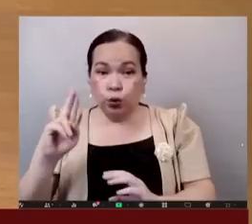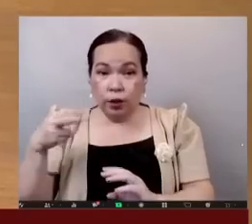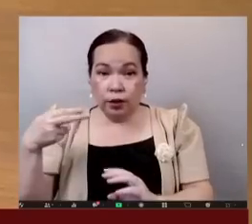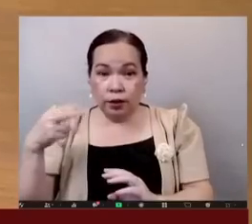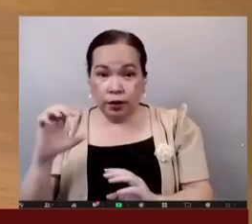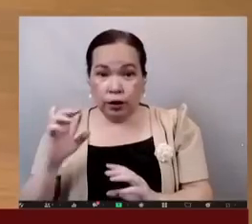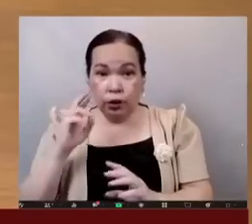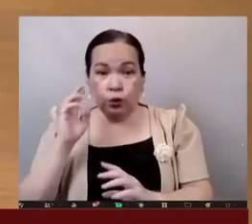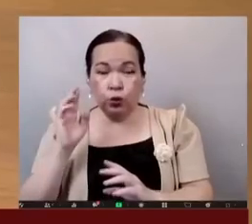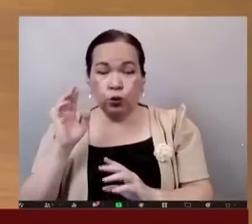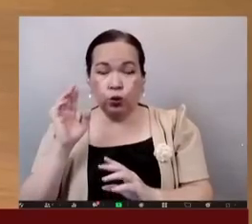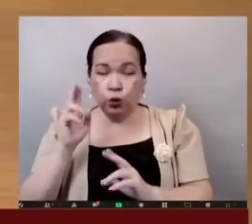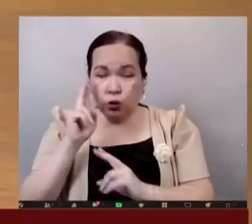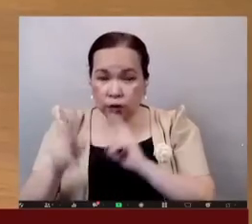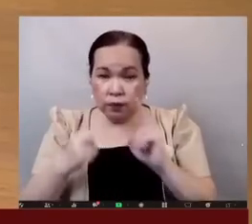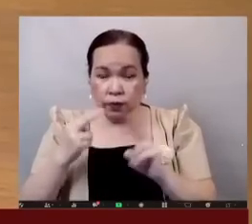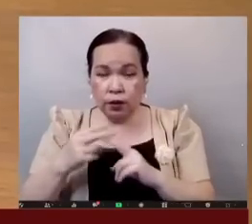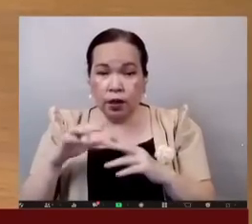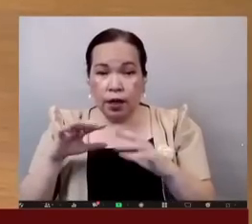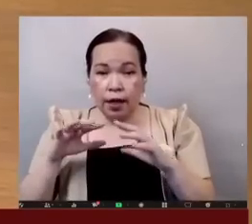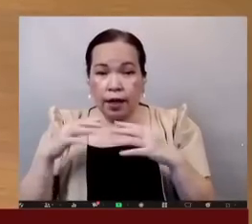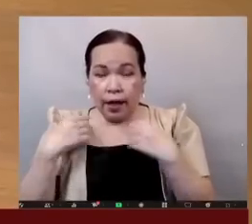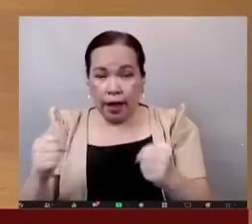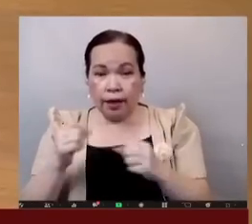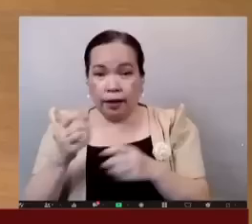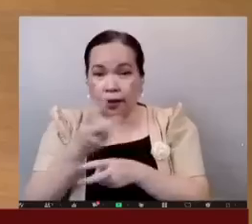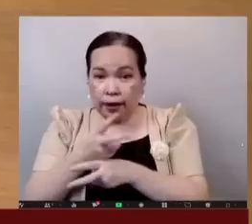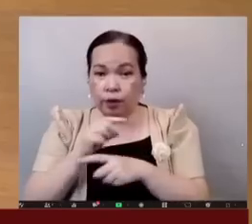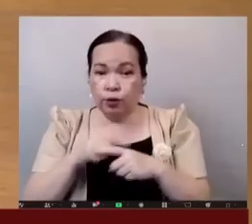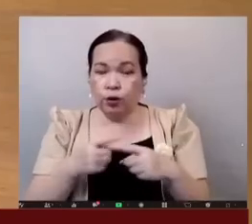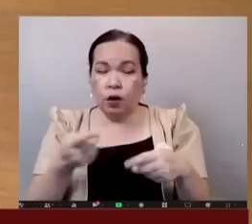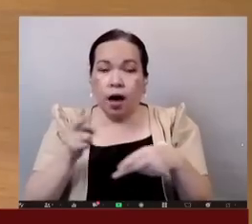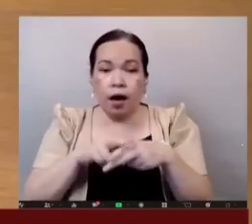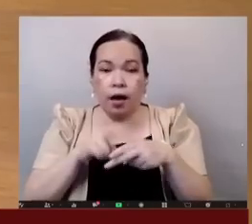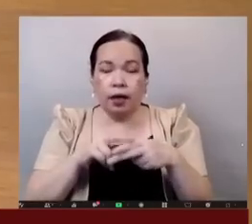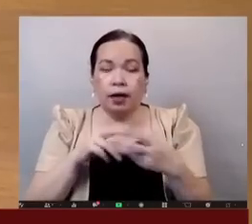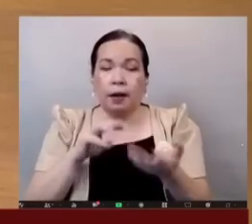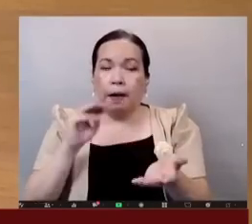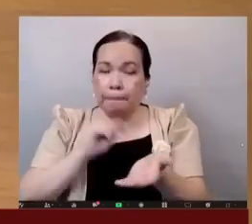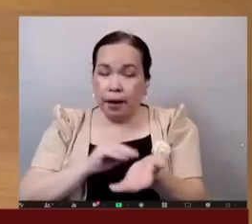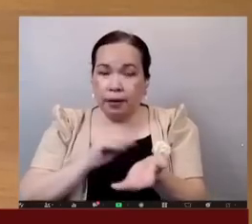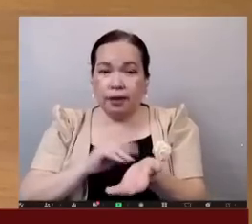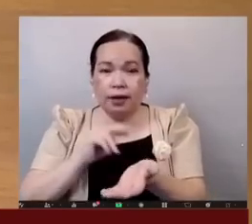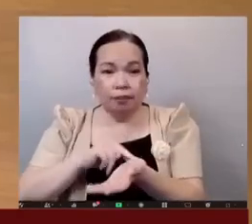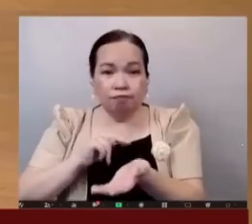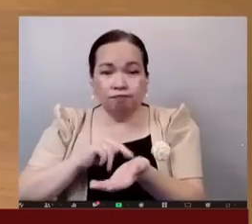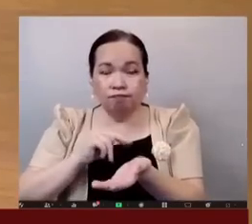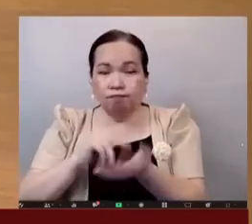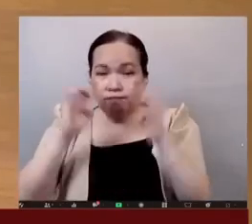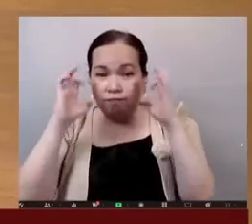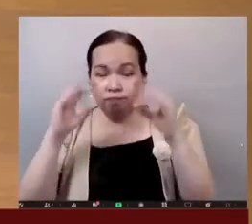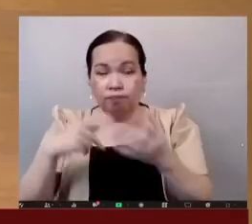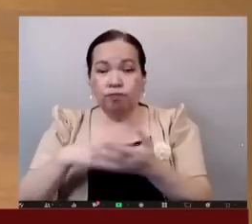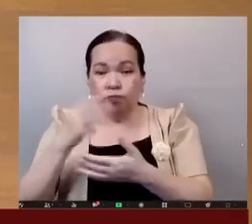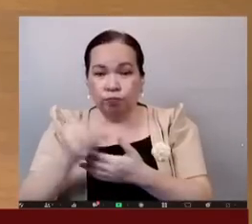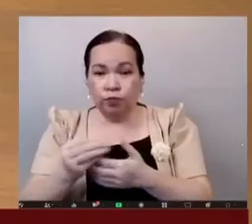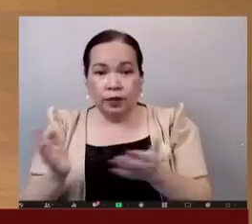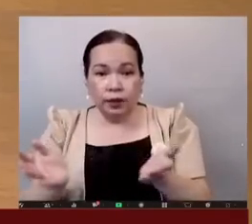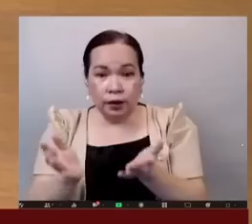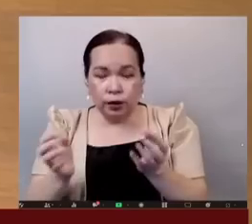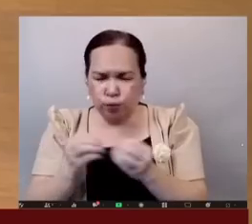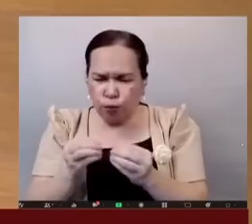are greatly expanding our medical and nursing education programs. We will push the envelope even